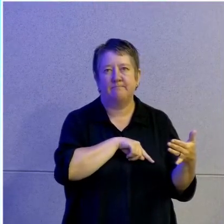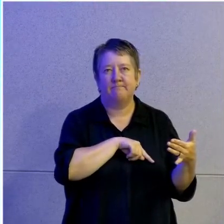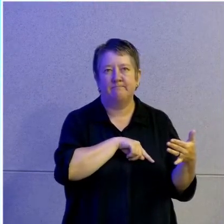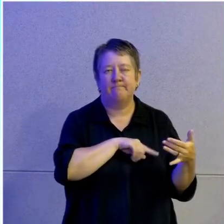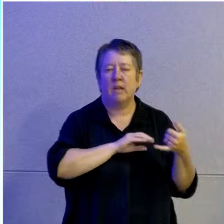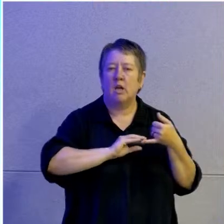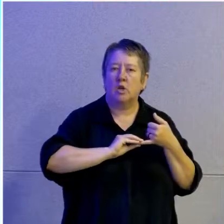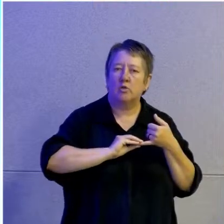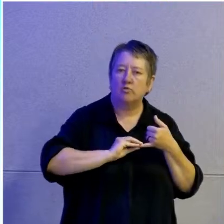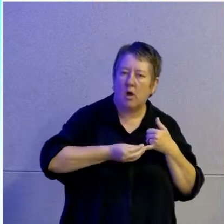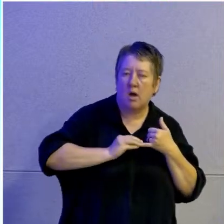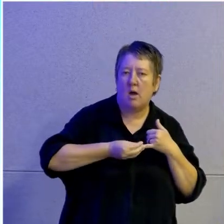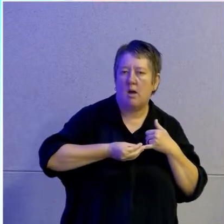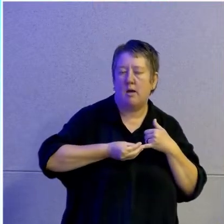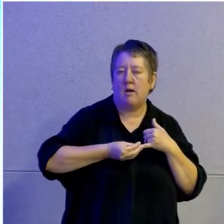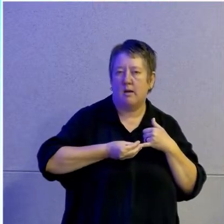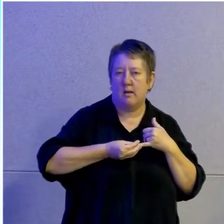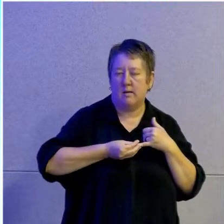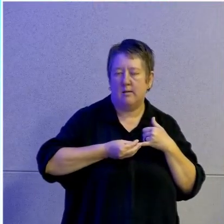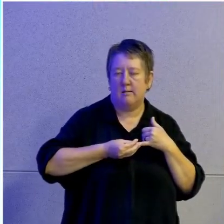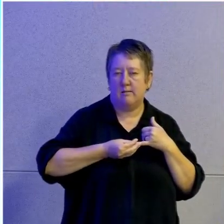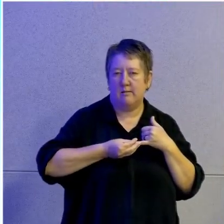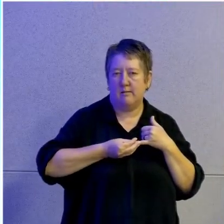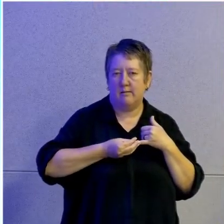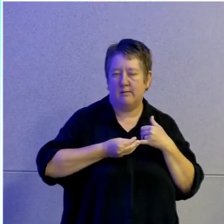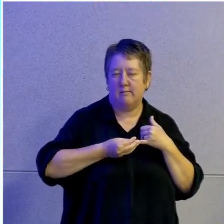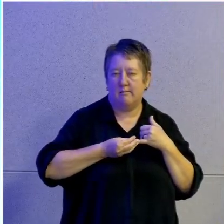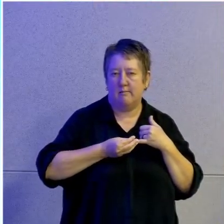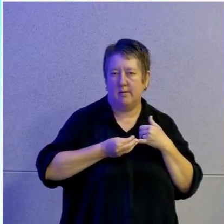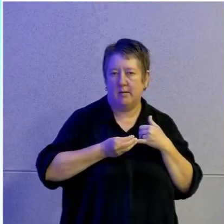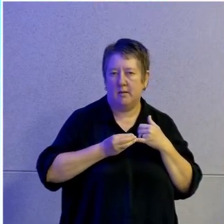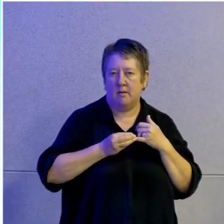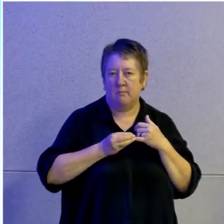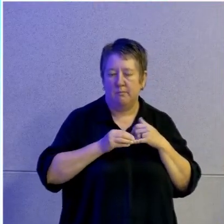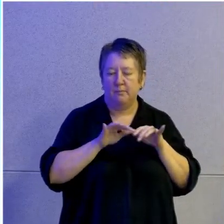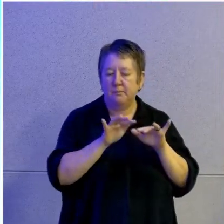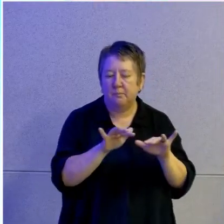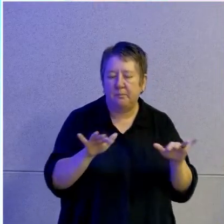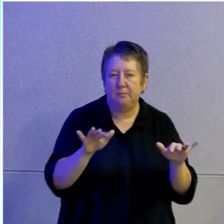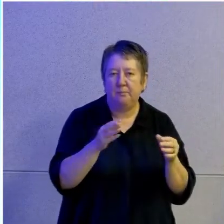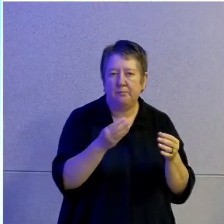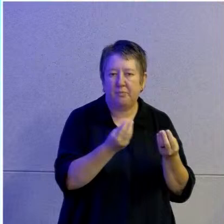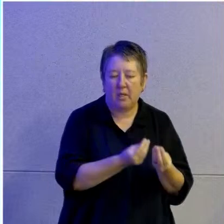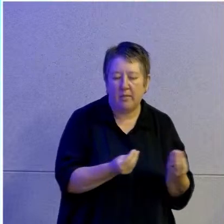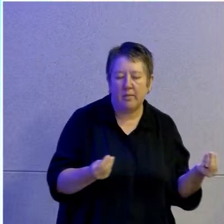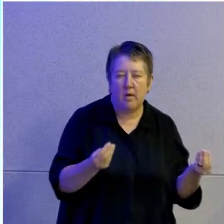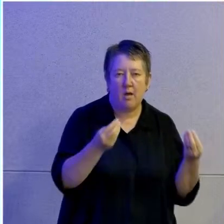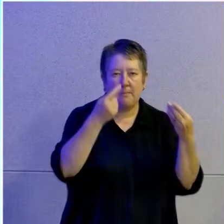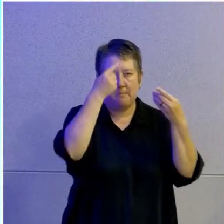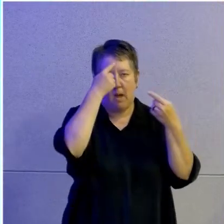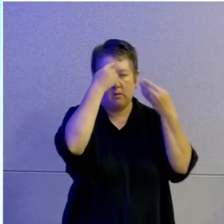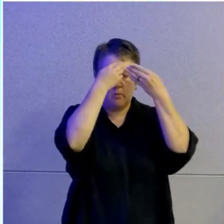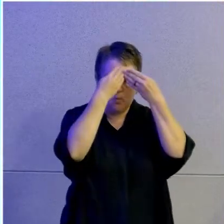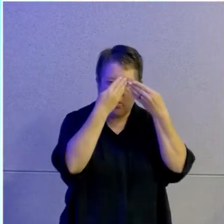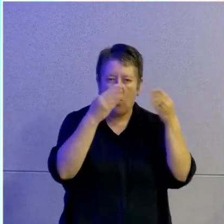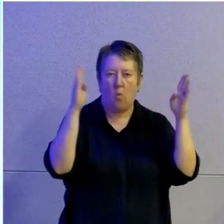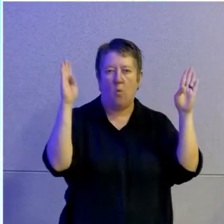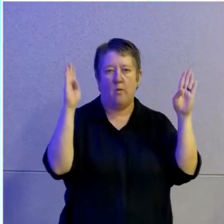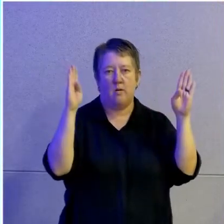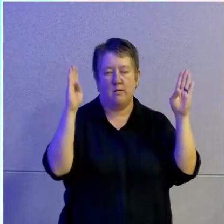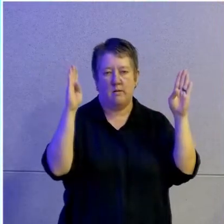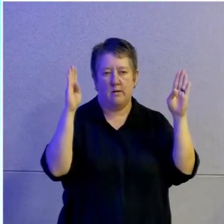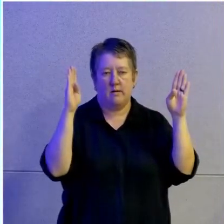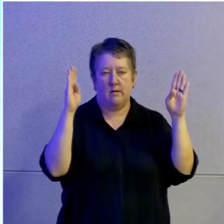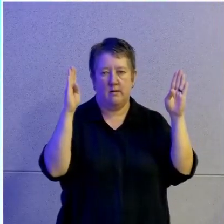that we open up the minds of those learners as they take up, as we attract them